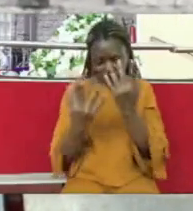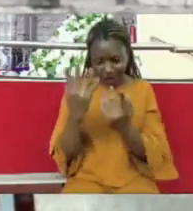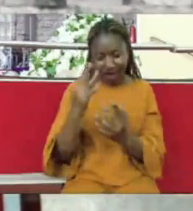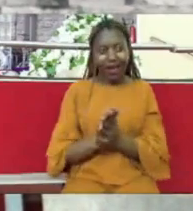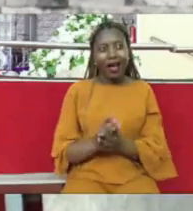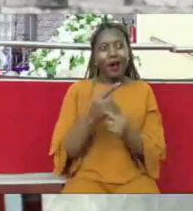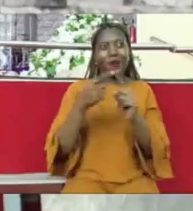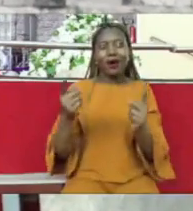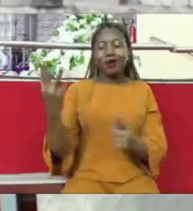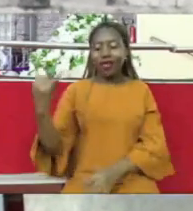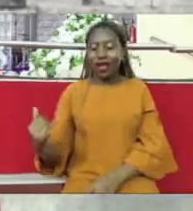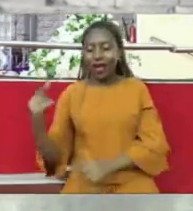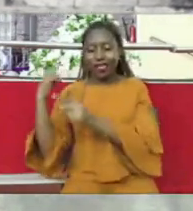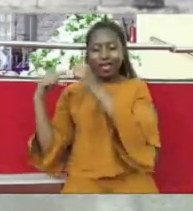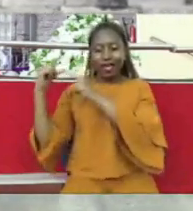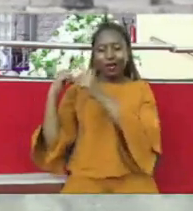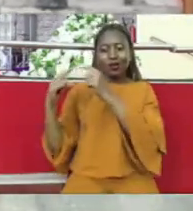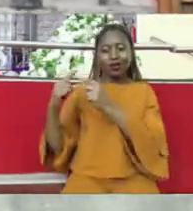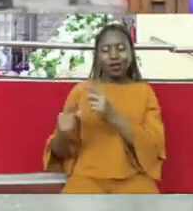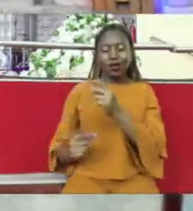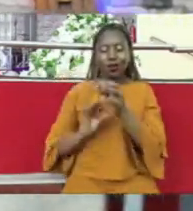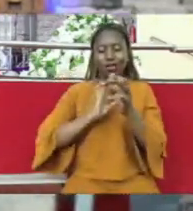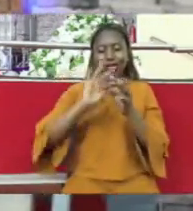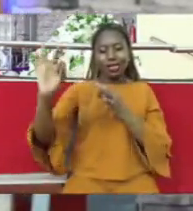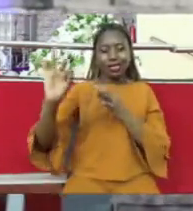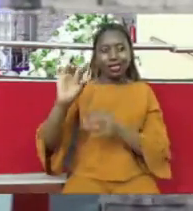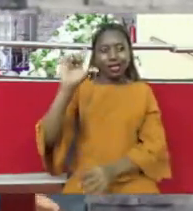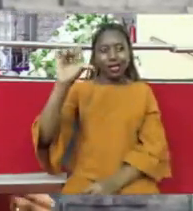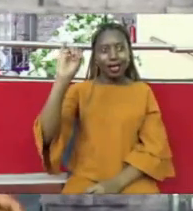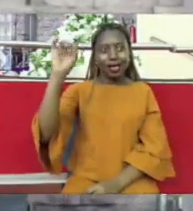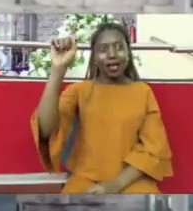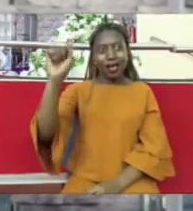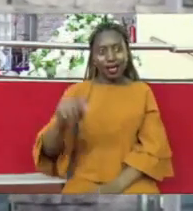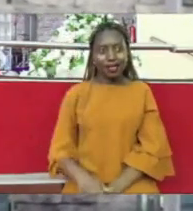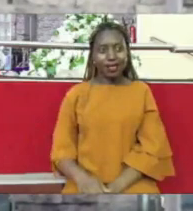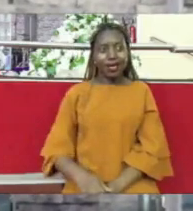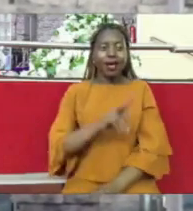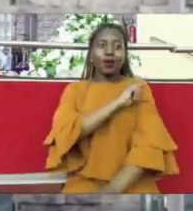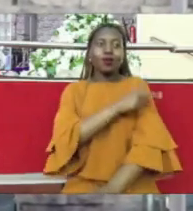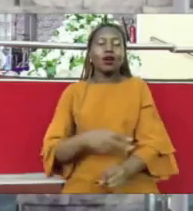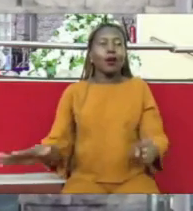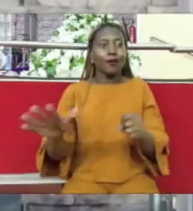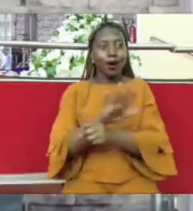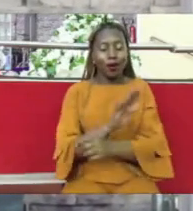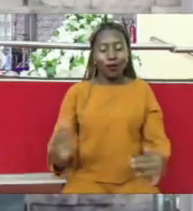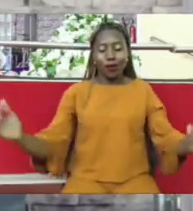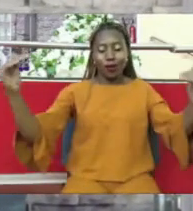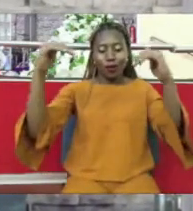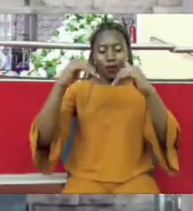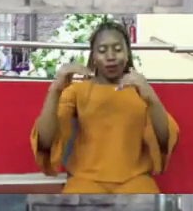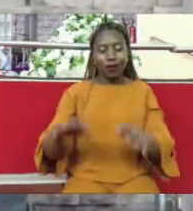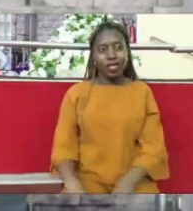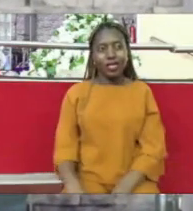it was lit. It was a powerful conference. Nilikuwa ni kongamano lenye nguvu. And